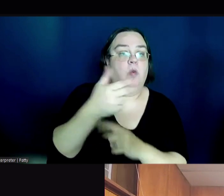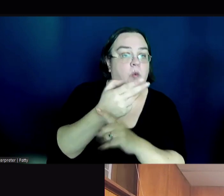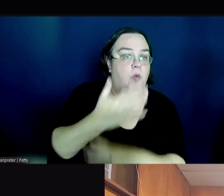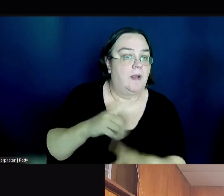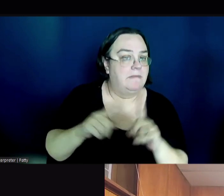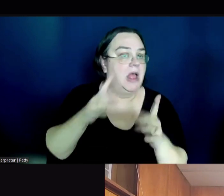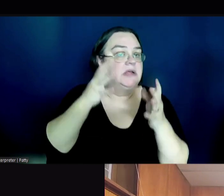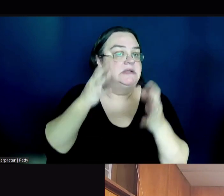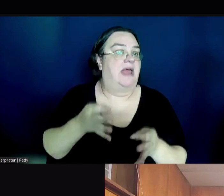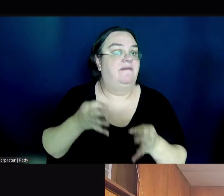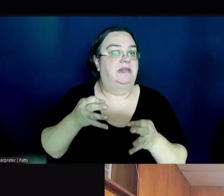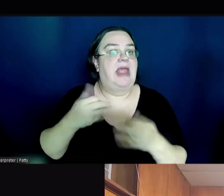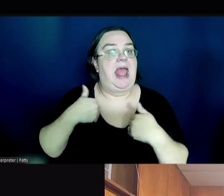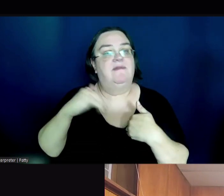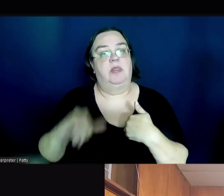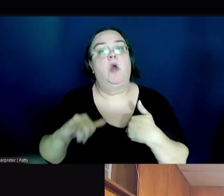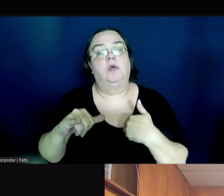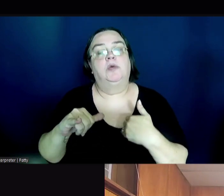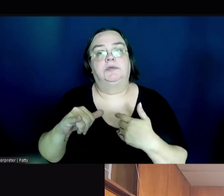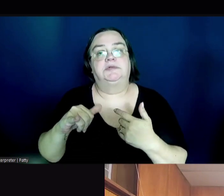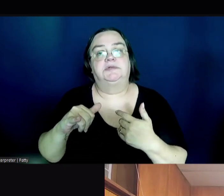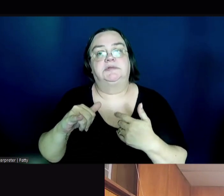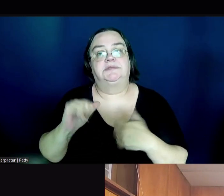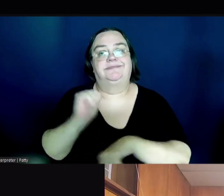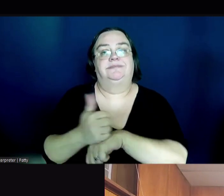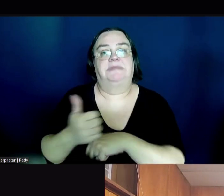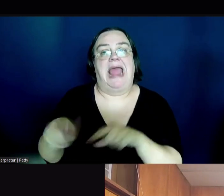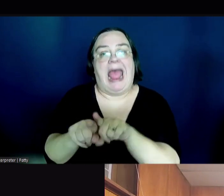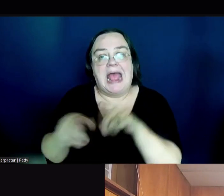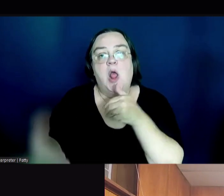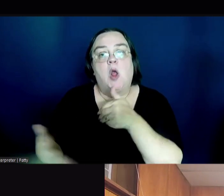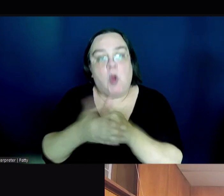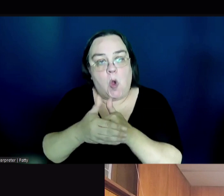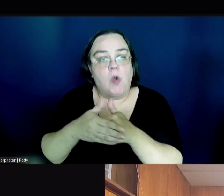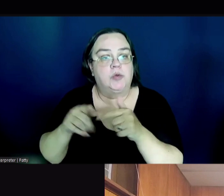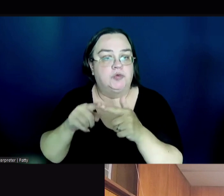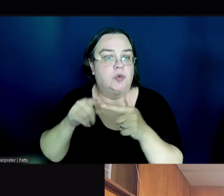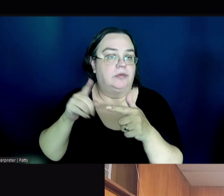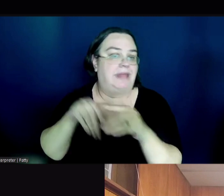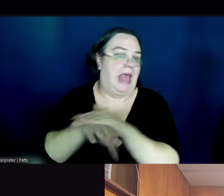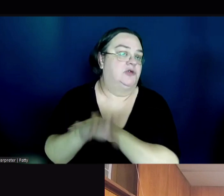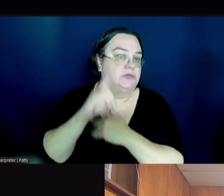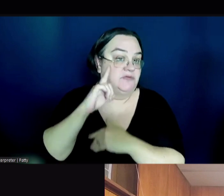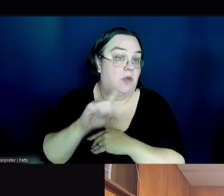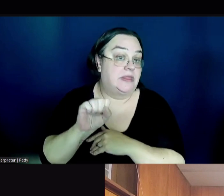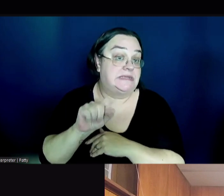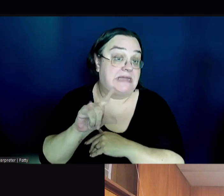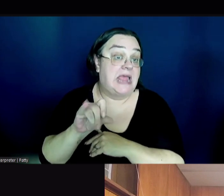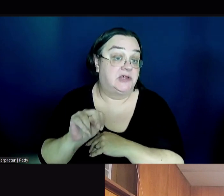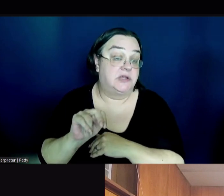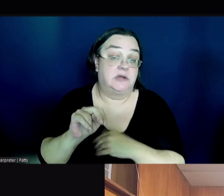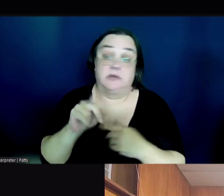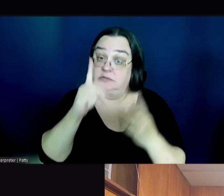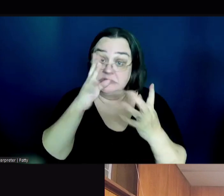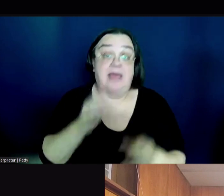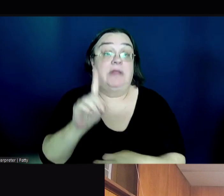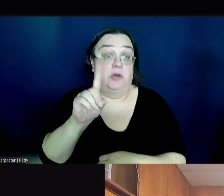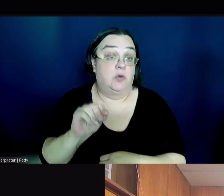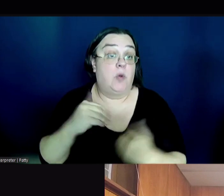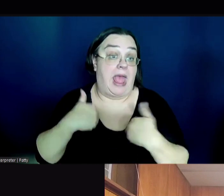those stations as close to the station entrances as we can. So definitely you have our support in terms of